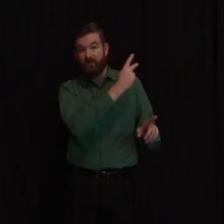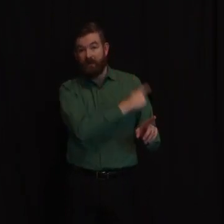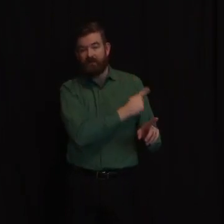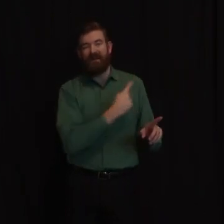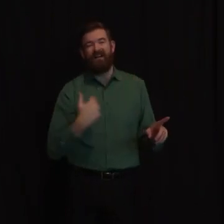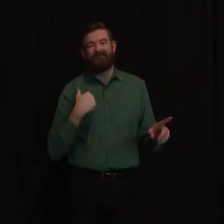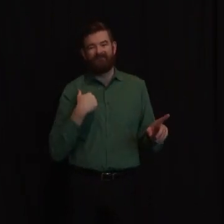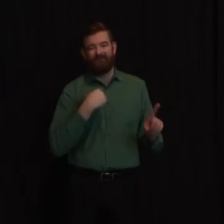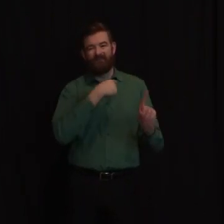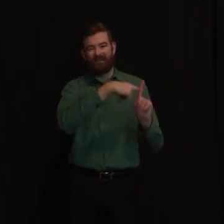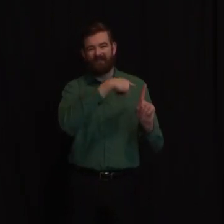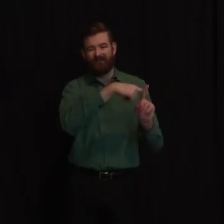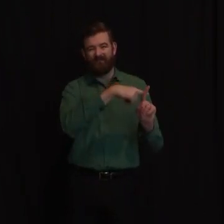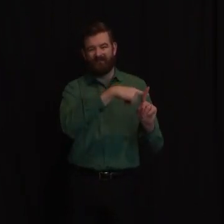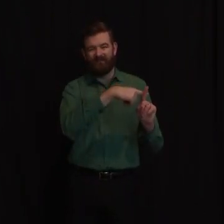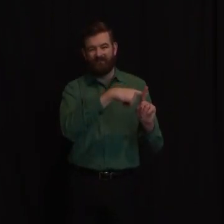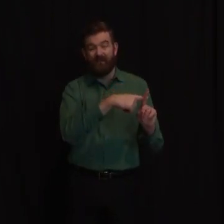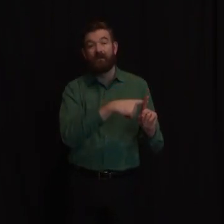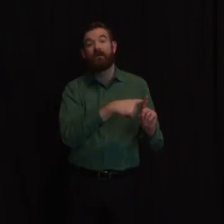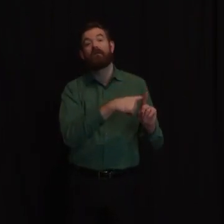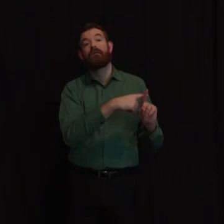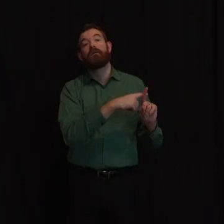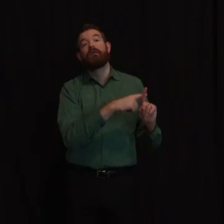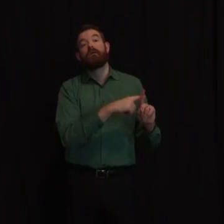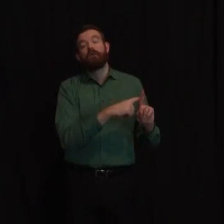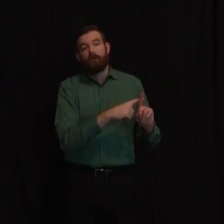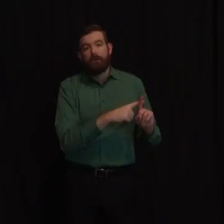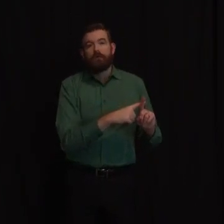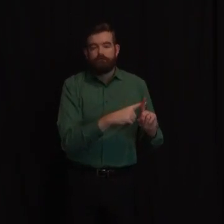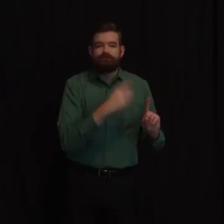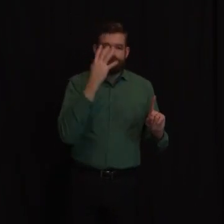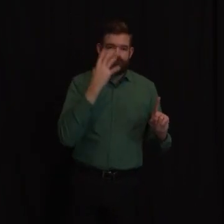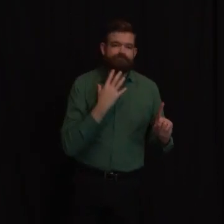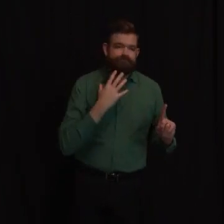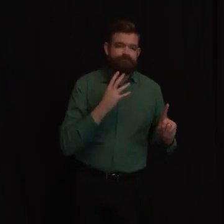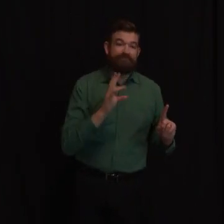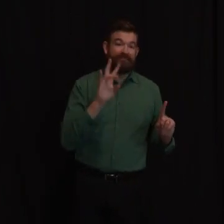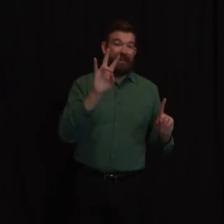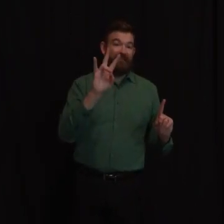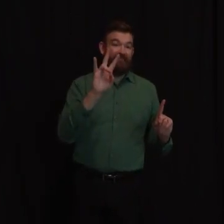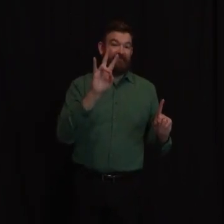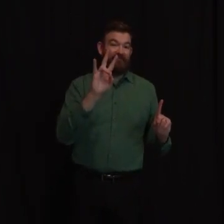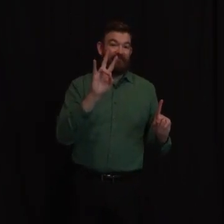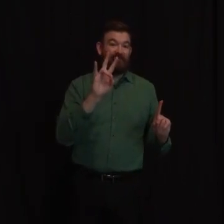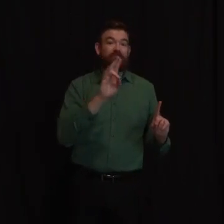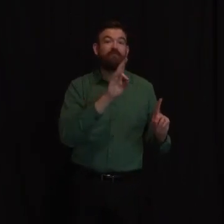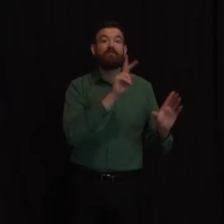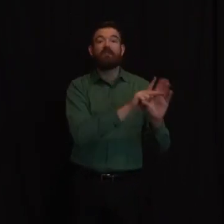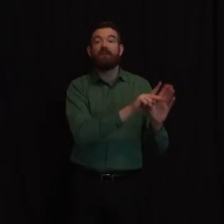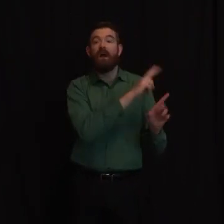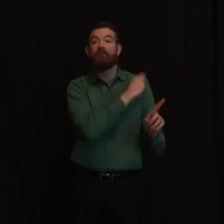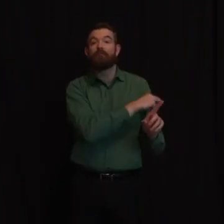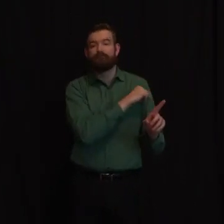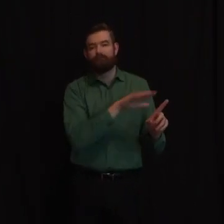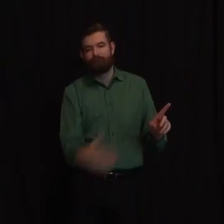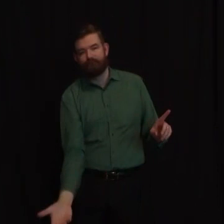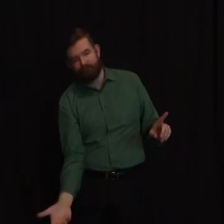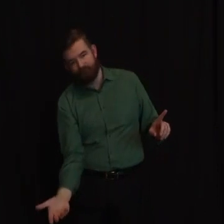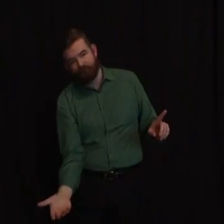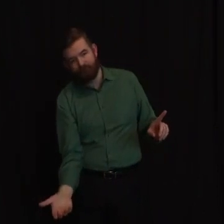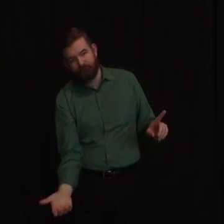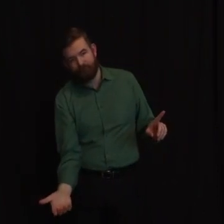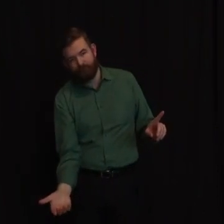reported yesterday, they sadly report 7 of their population have passed away. The